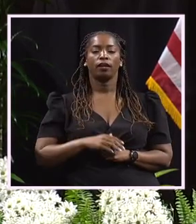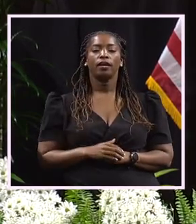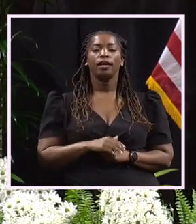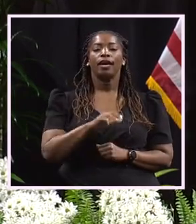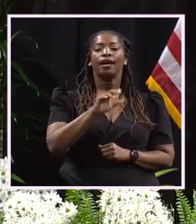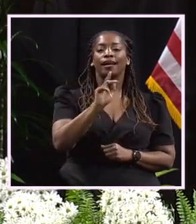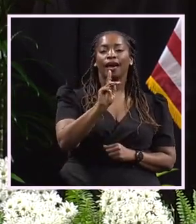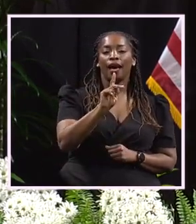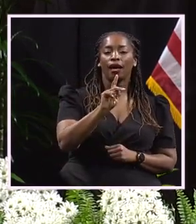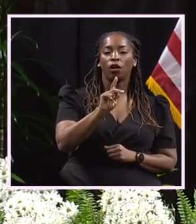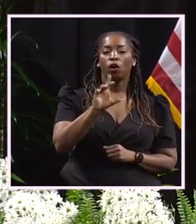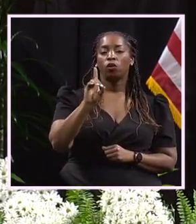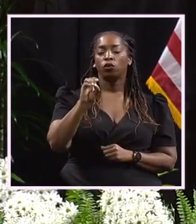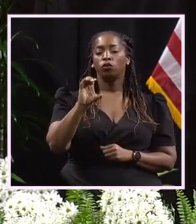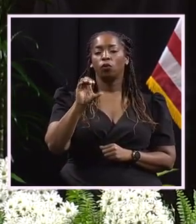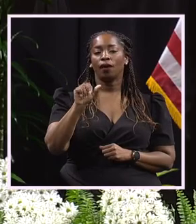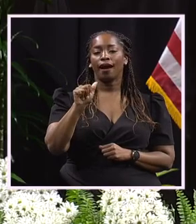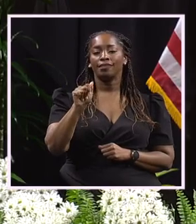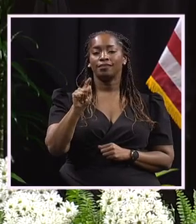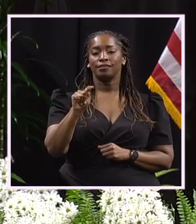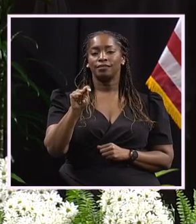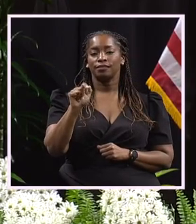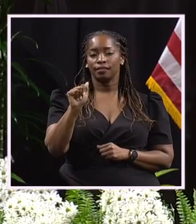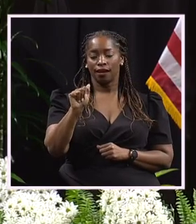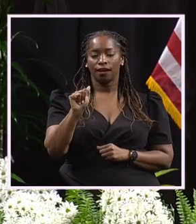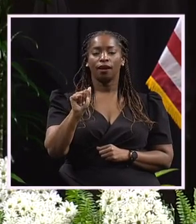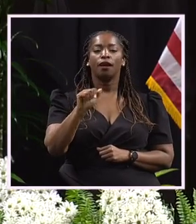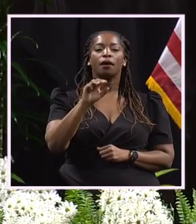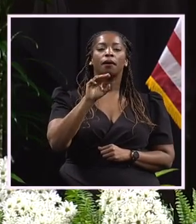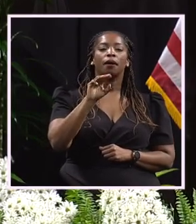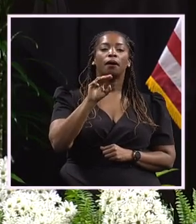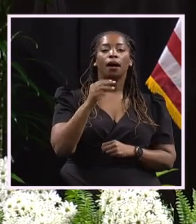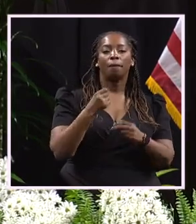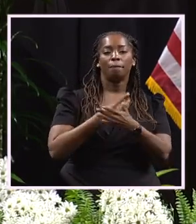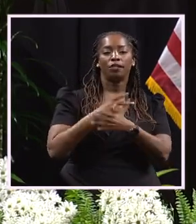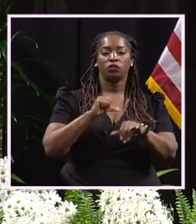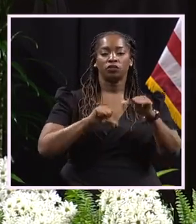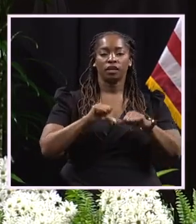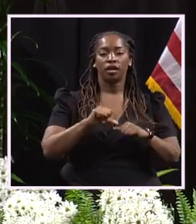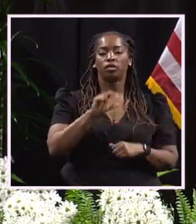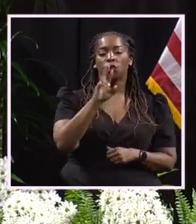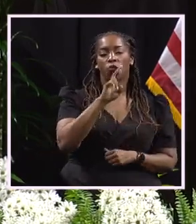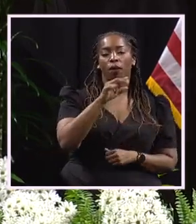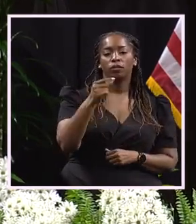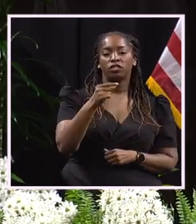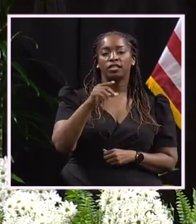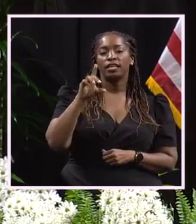DaCosta, Master of Science. Robert G. Davila, cum laude.